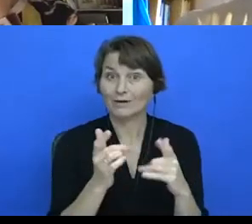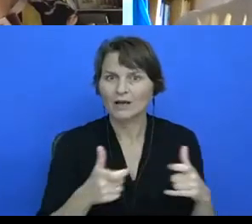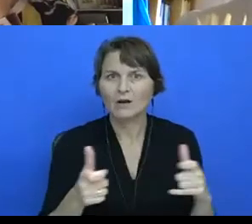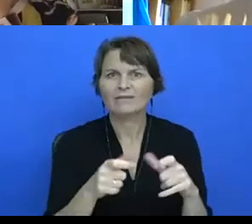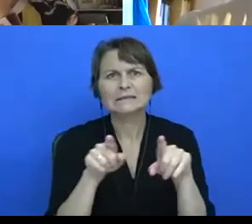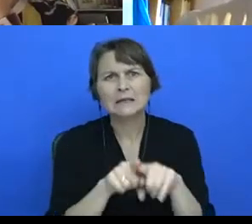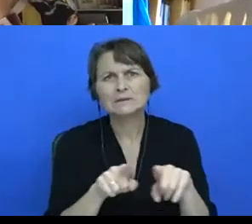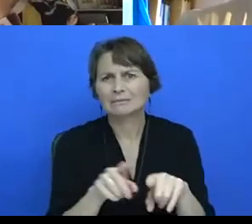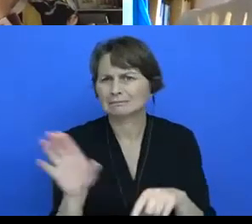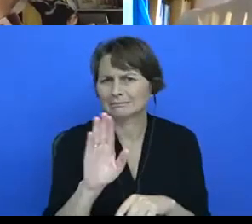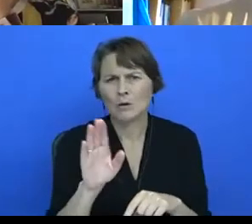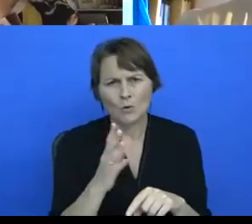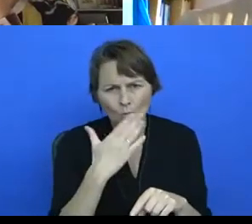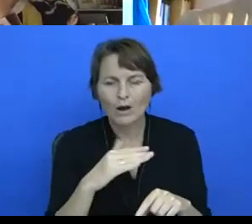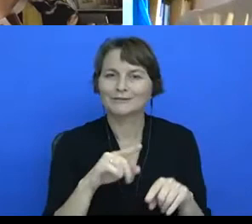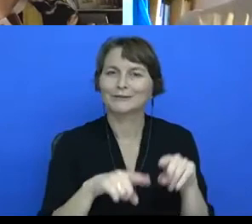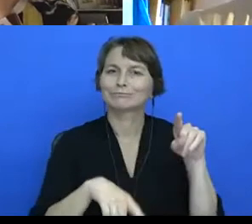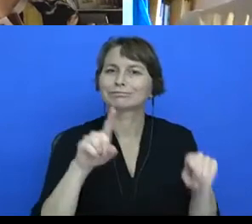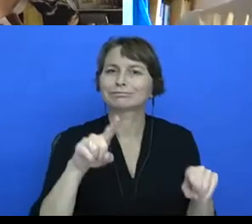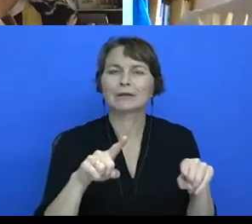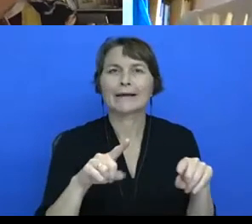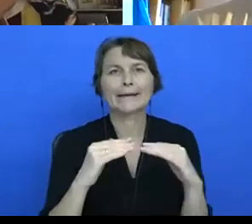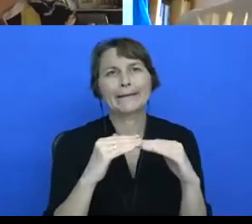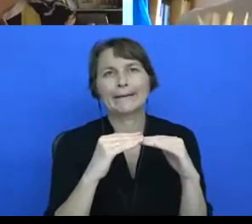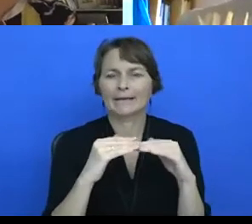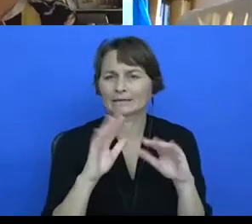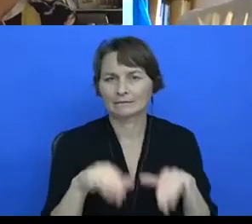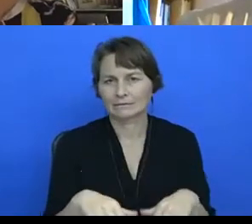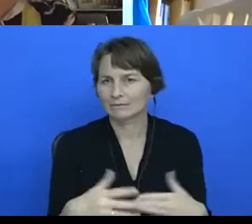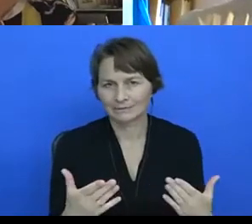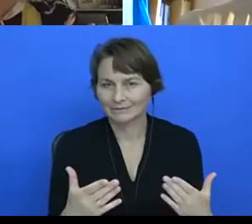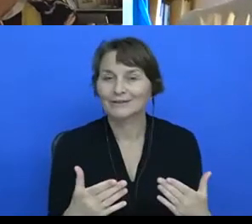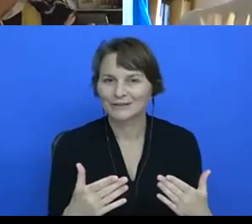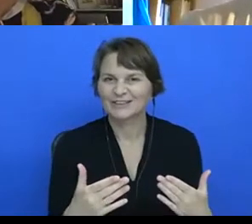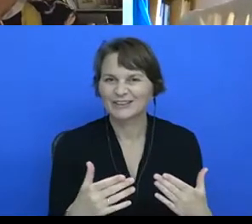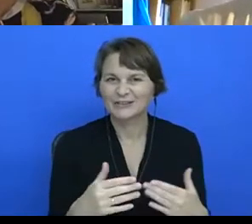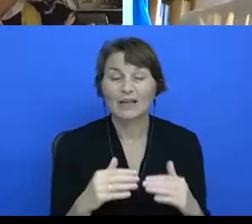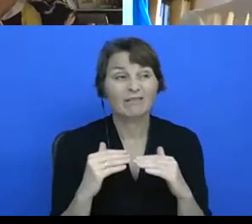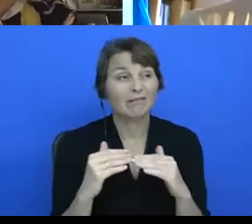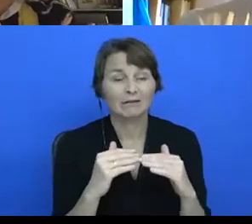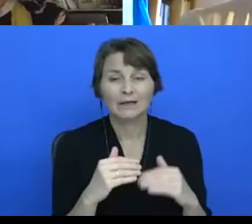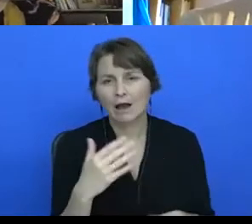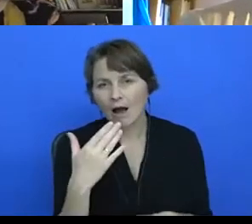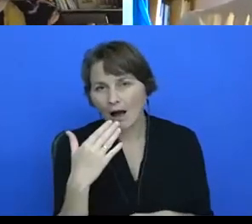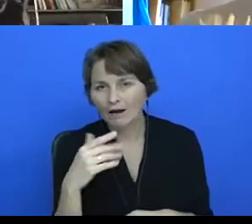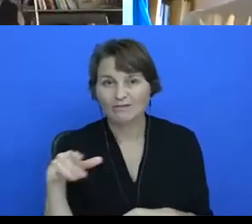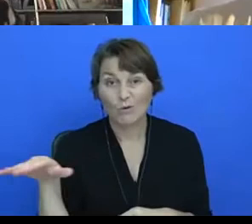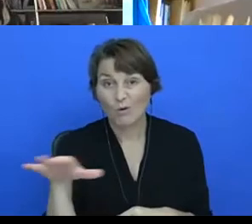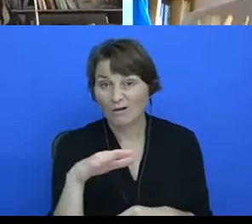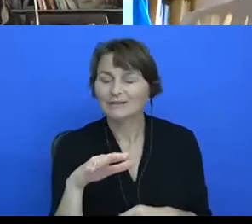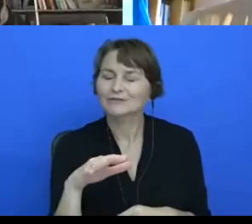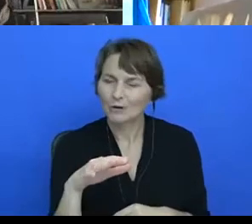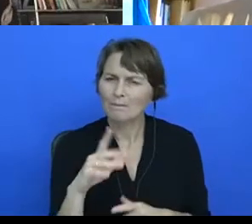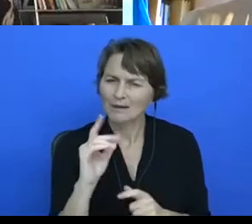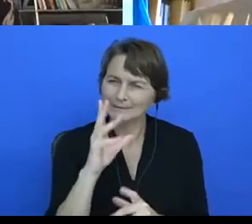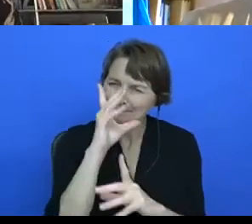that. We don't want to see a sort of one size fits all, because it would make them much less interesting to participants. So, I mean, to people who are